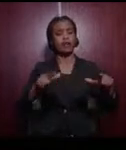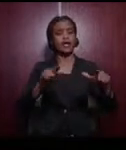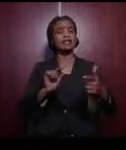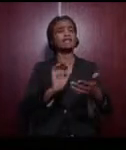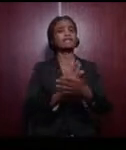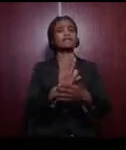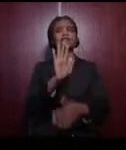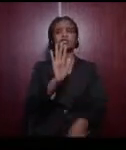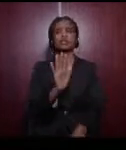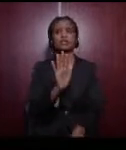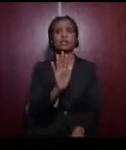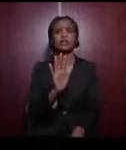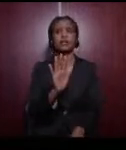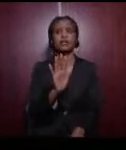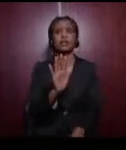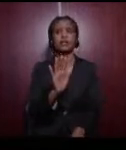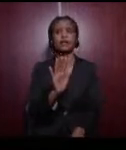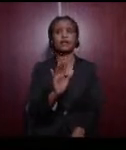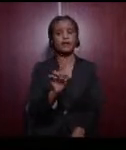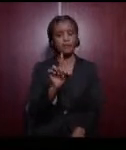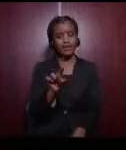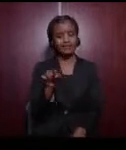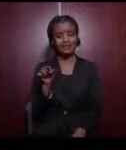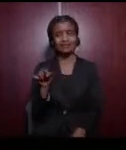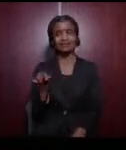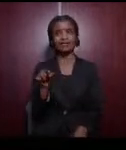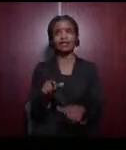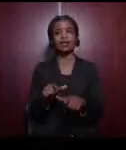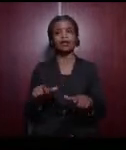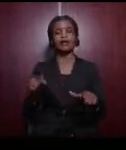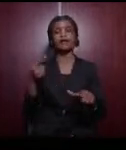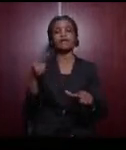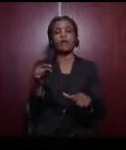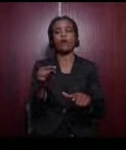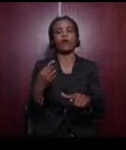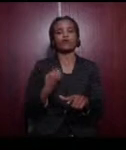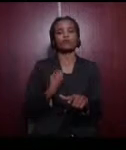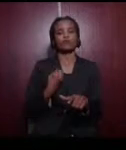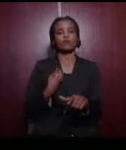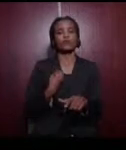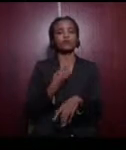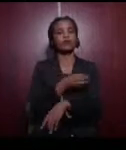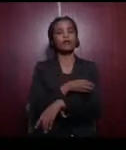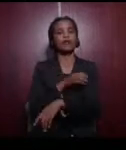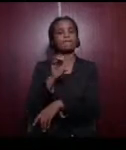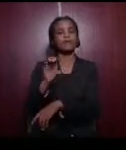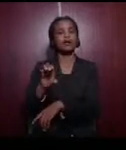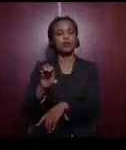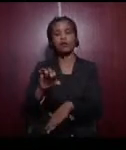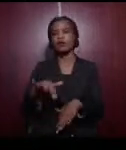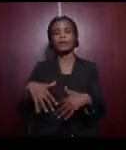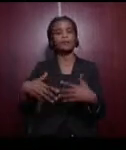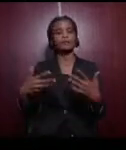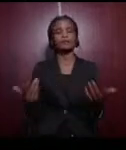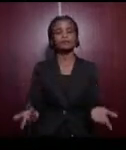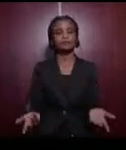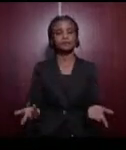youth, re-empower, re-motivate, and not on. So I wanted to know that if we can come with